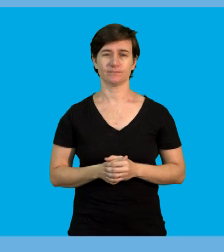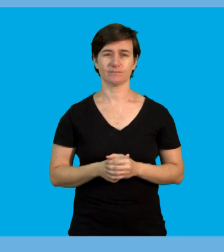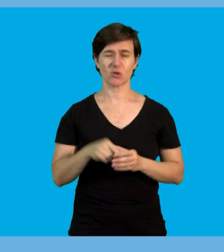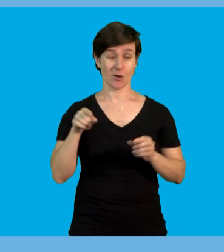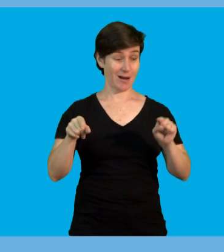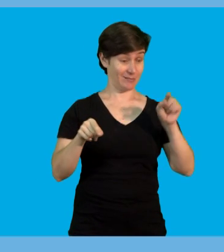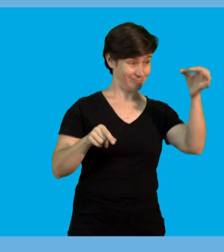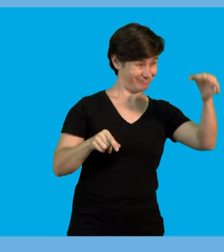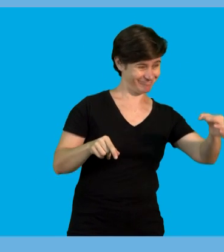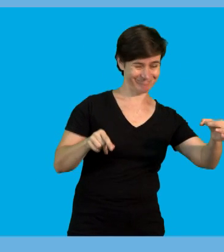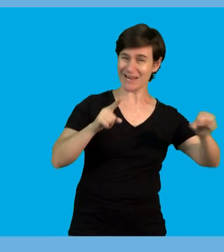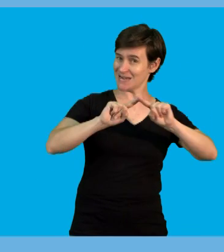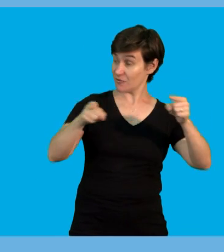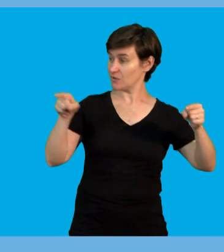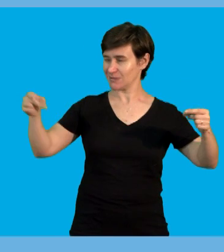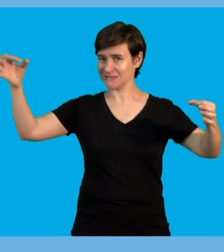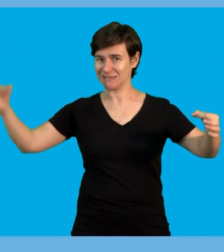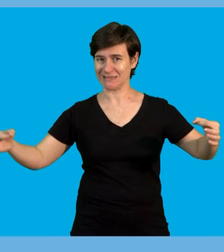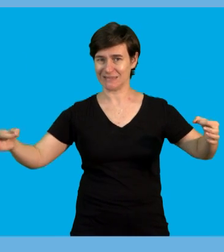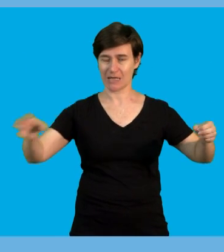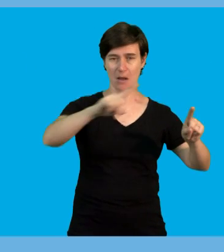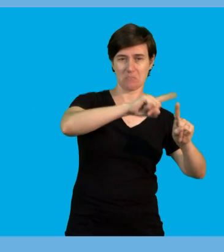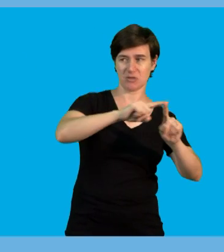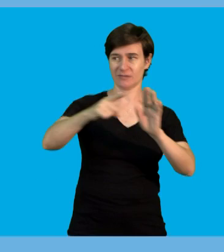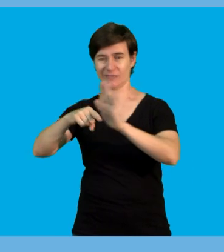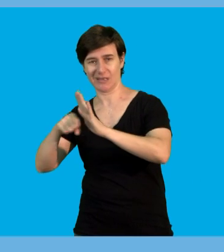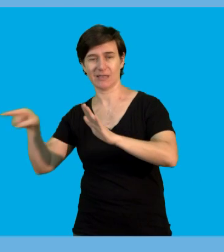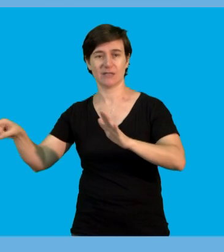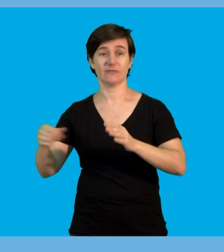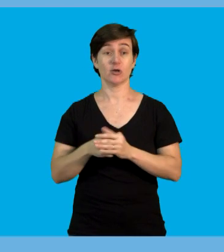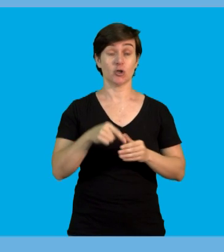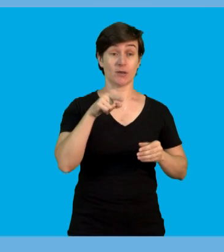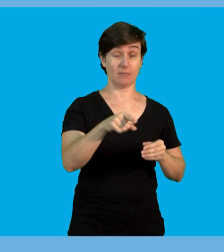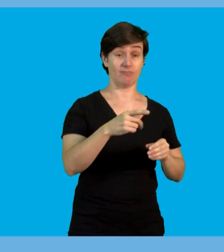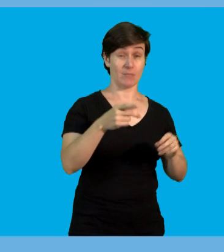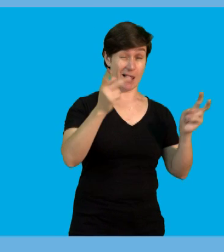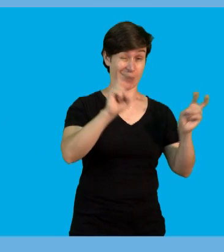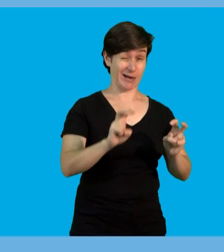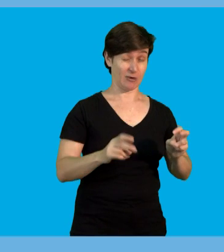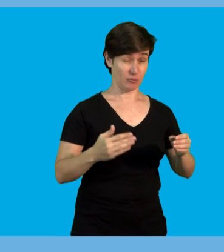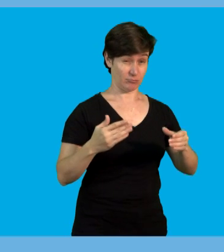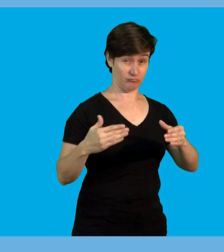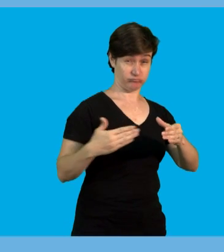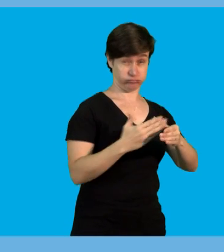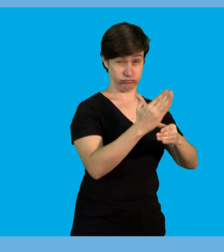difference pushes the electrons from one point to the other, the electric current is going to leave and enter